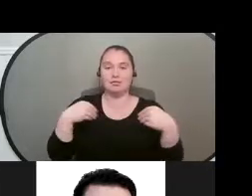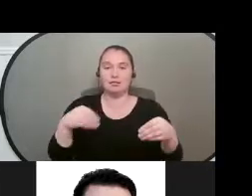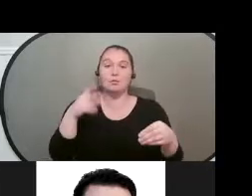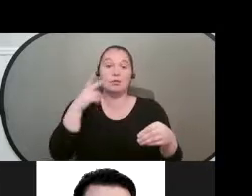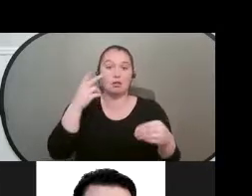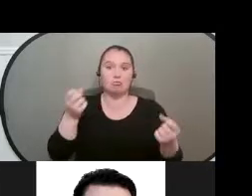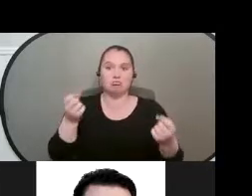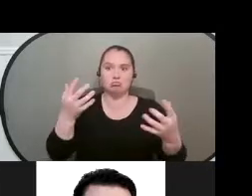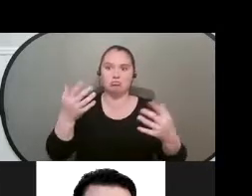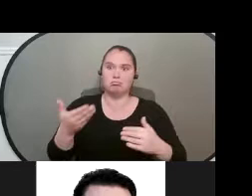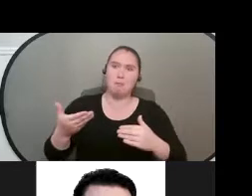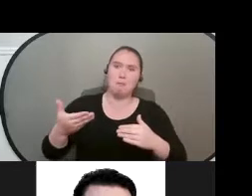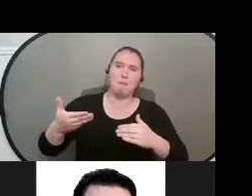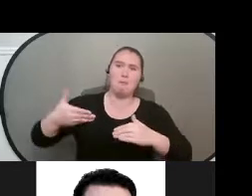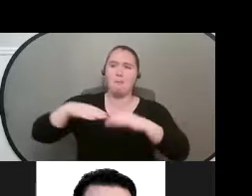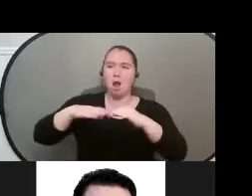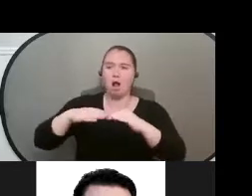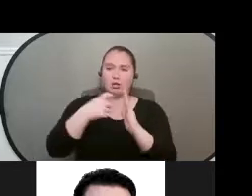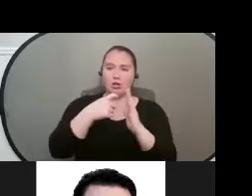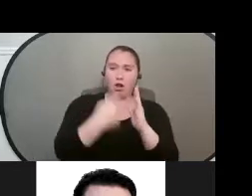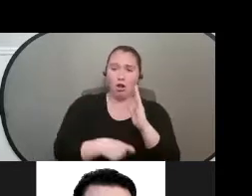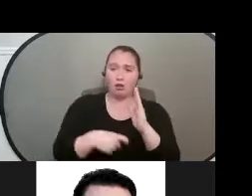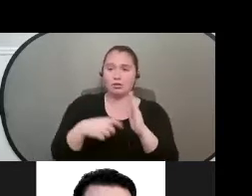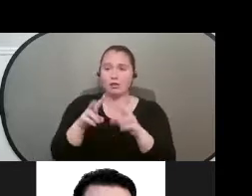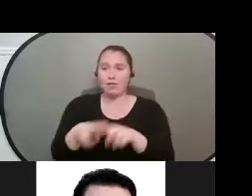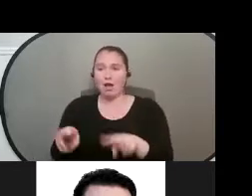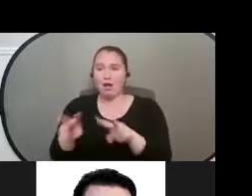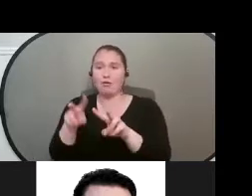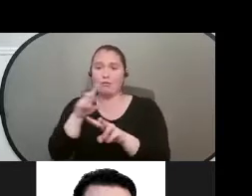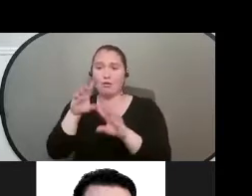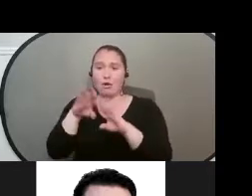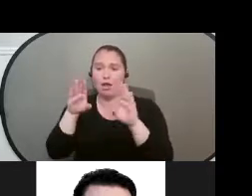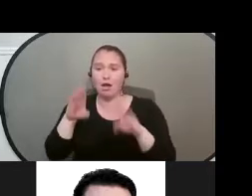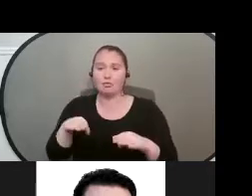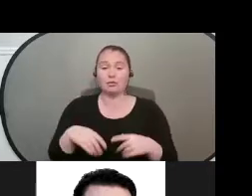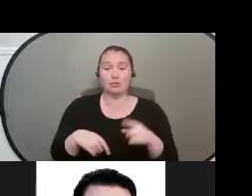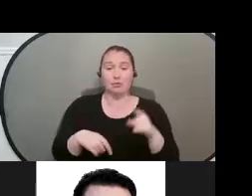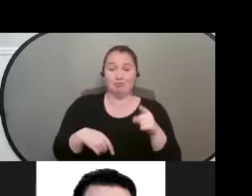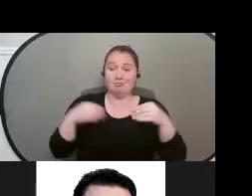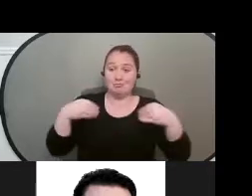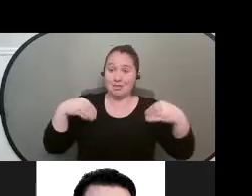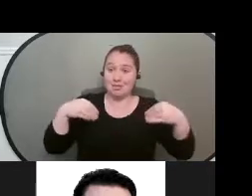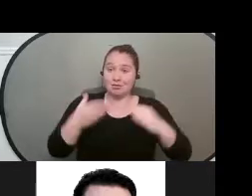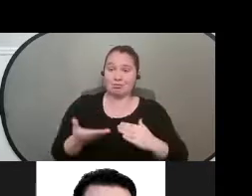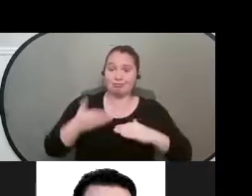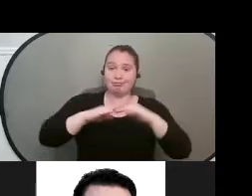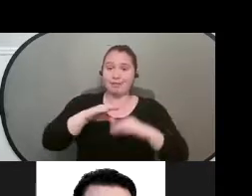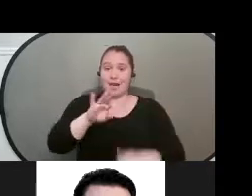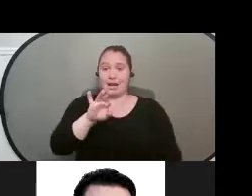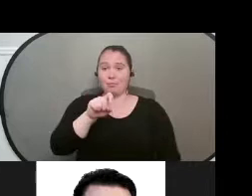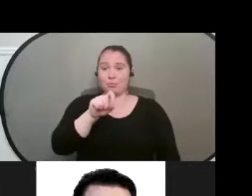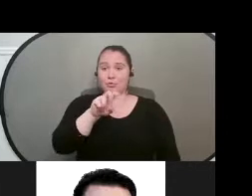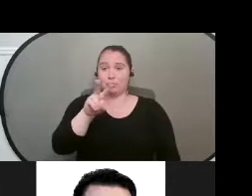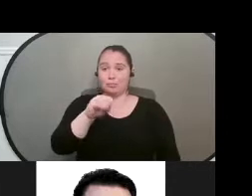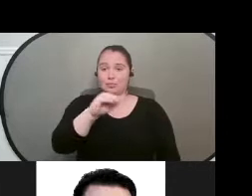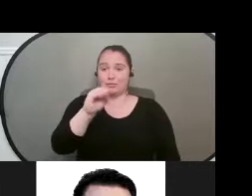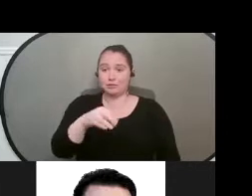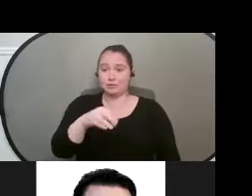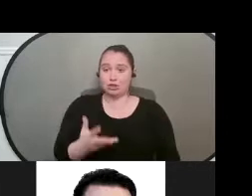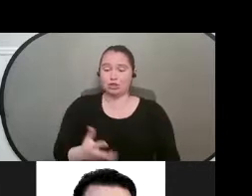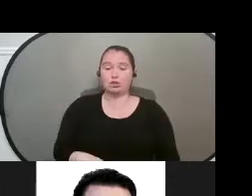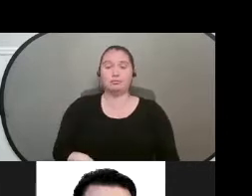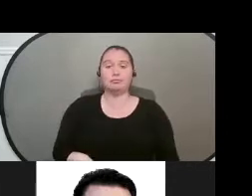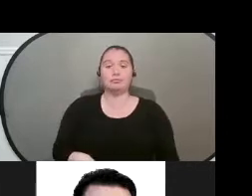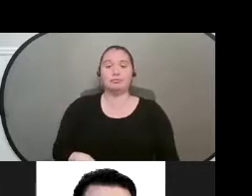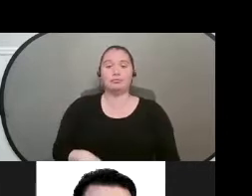the prices and in the values. And so year-to-date sales have actually gone up about 9.2%. The average